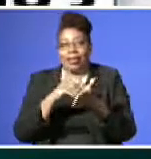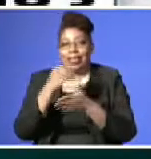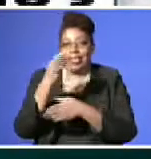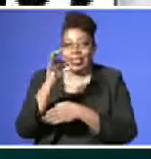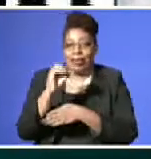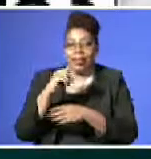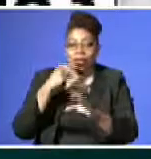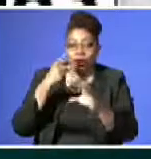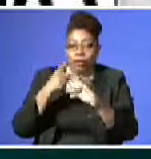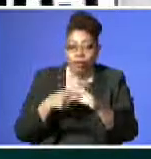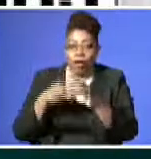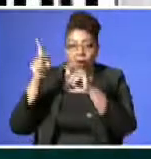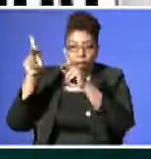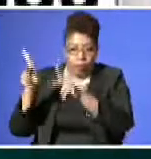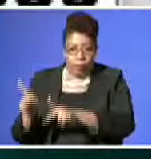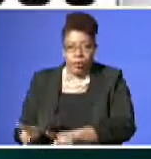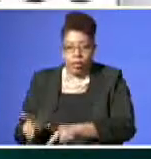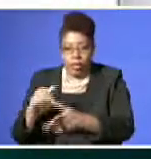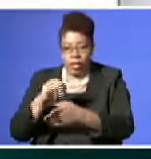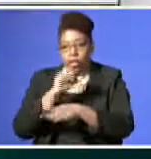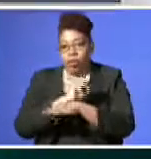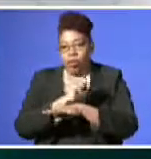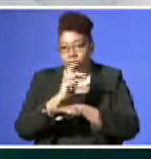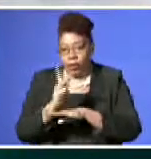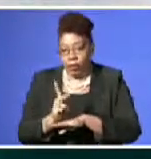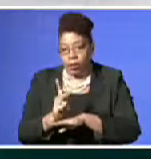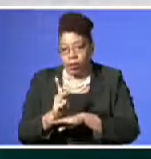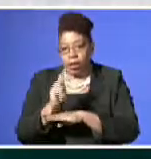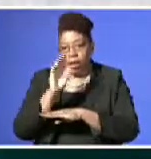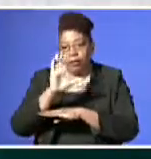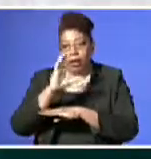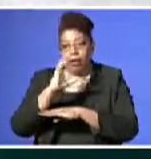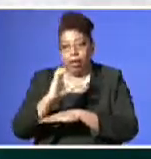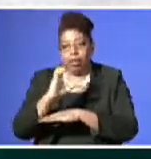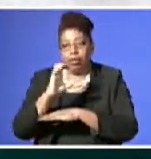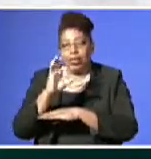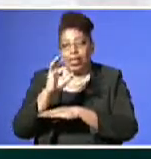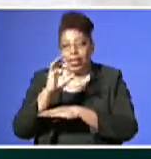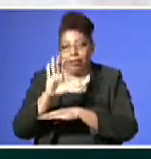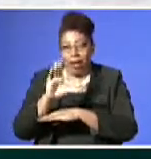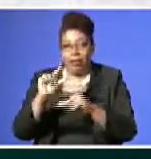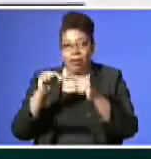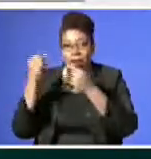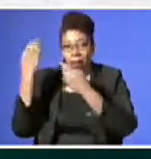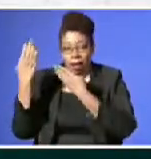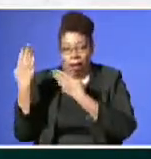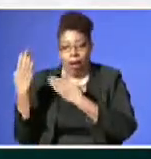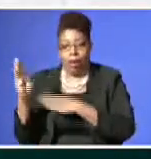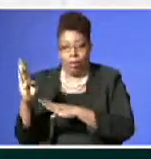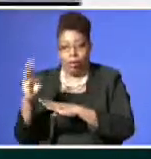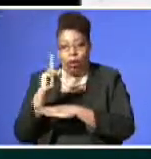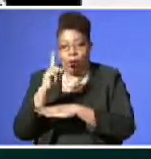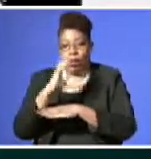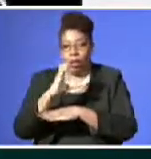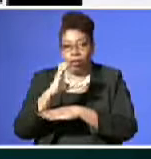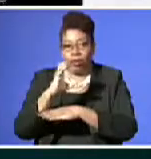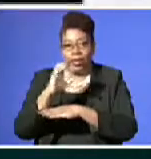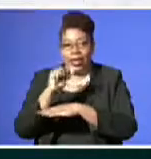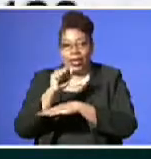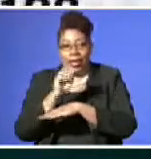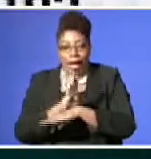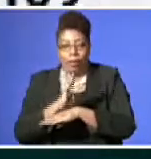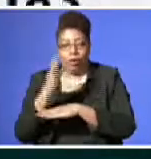1,970 confirmed cases of COVID-19 in New Providence, 595 in Grand Bahama, 100 in